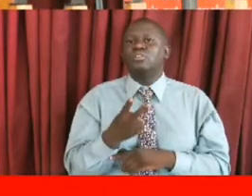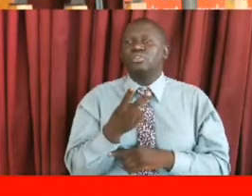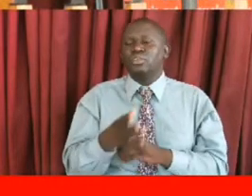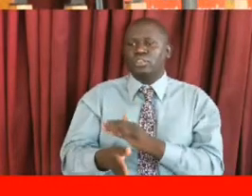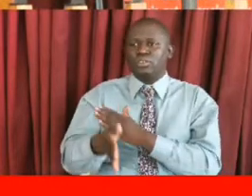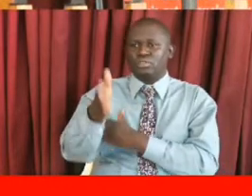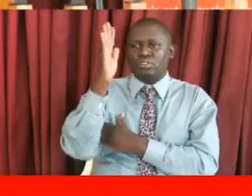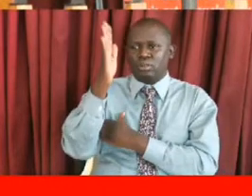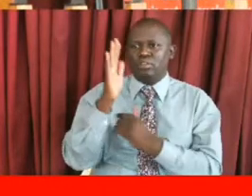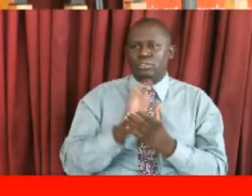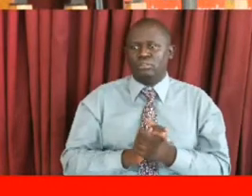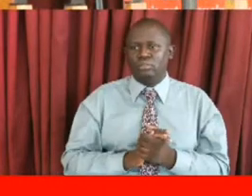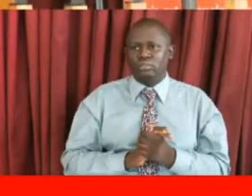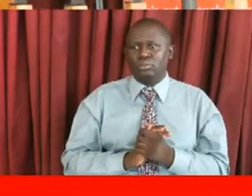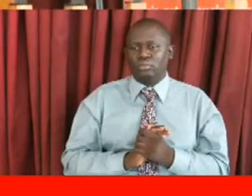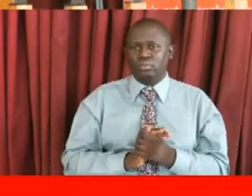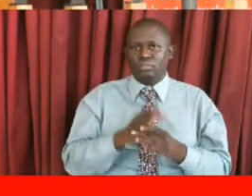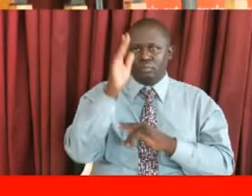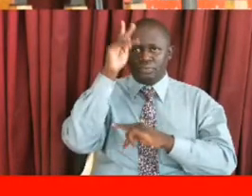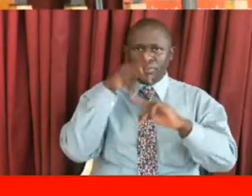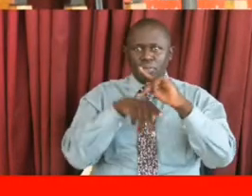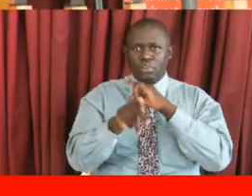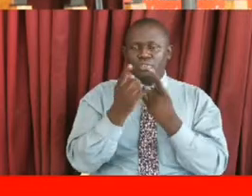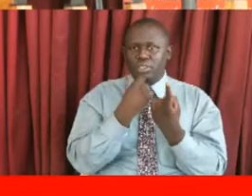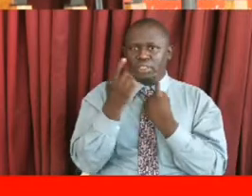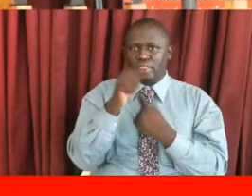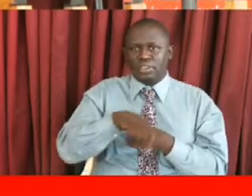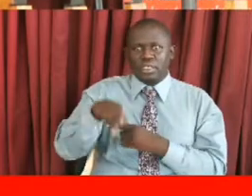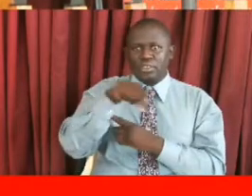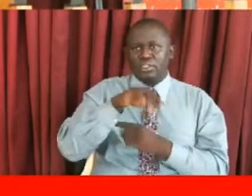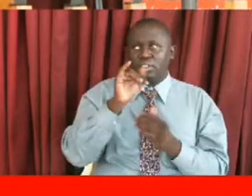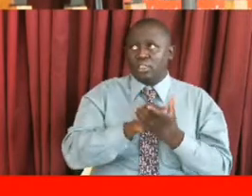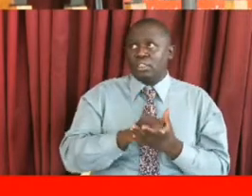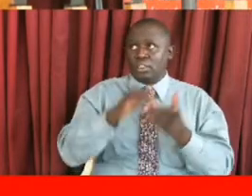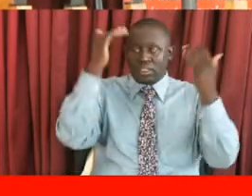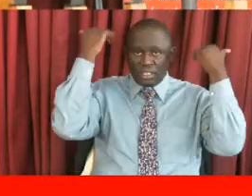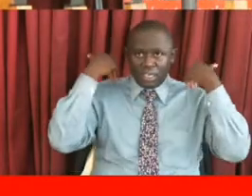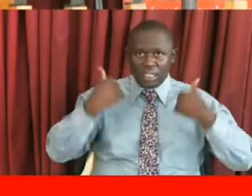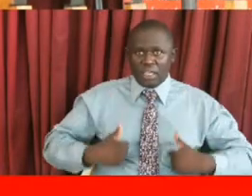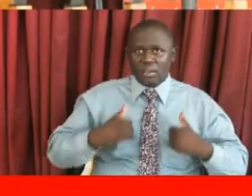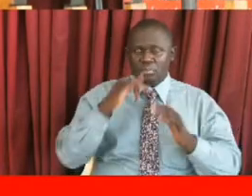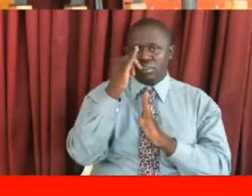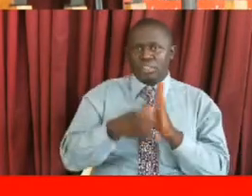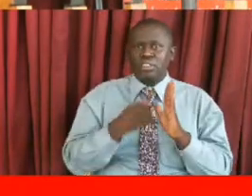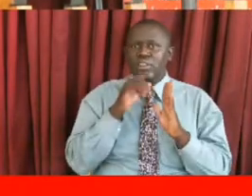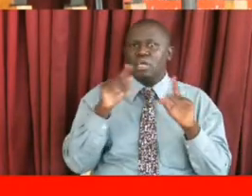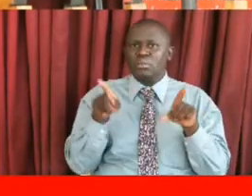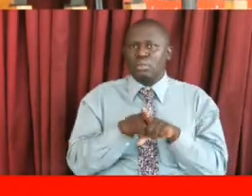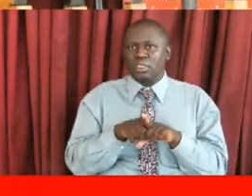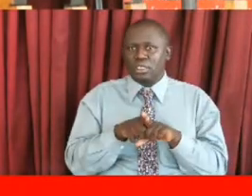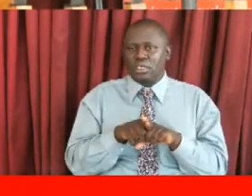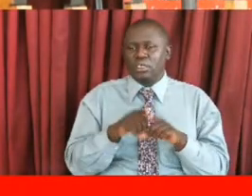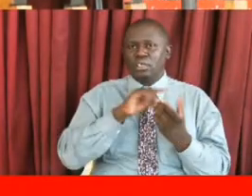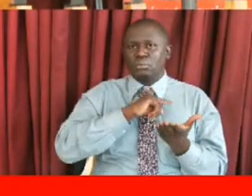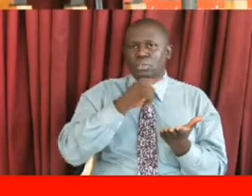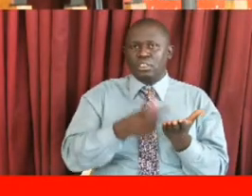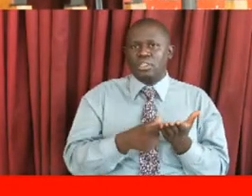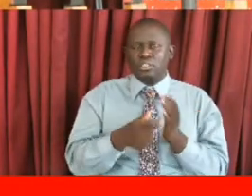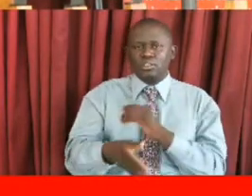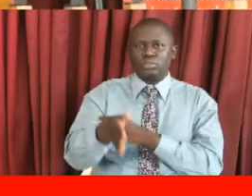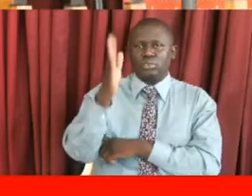SL 29 amen the prophet tells us I am just your brother by the grace of